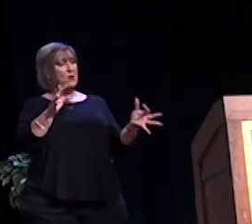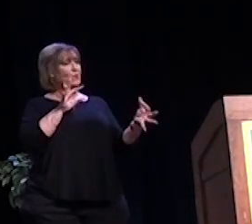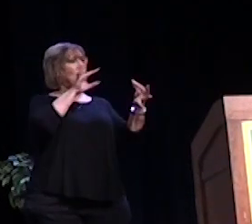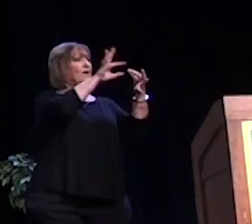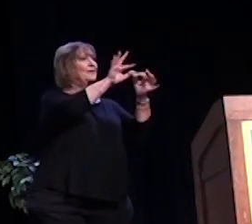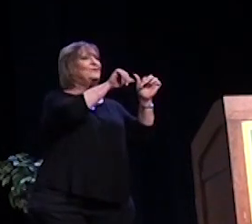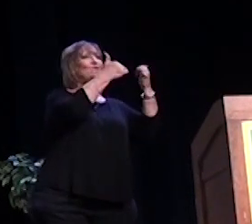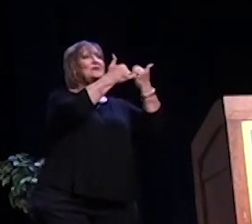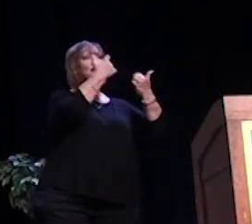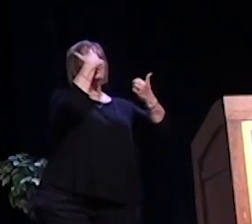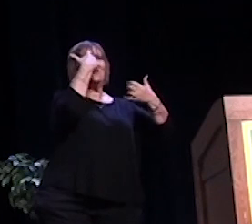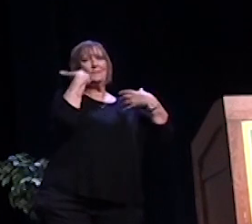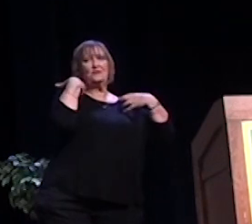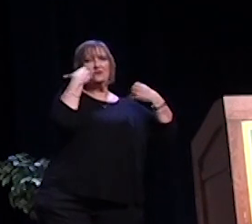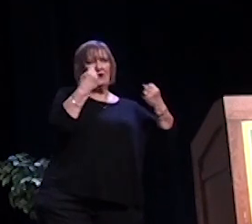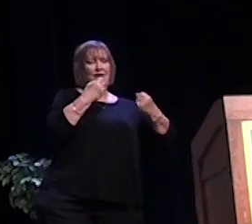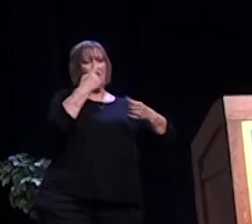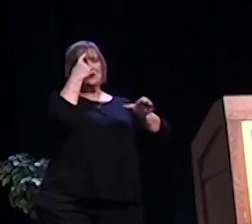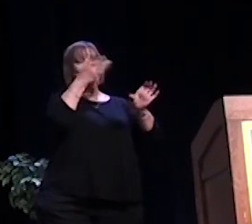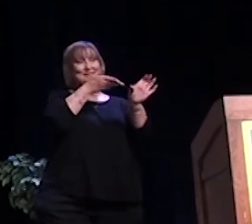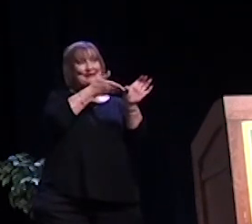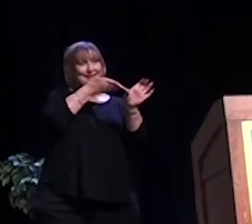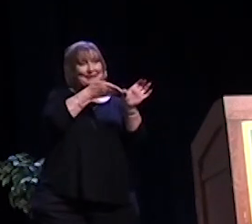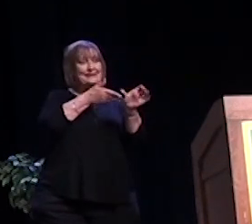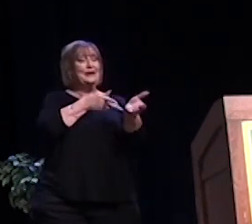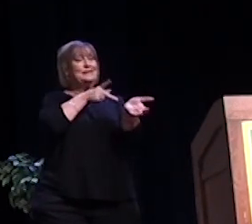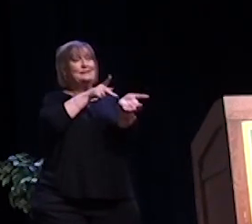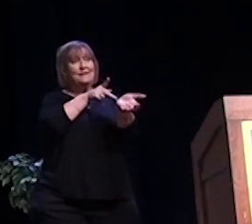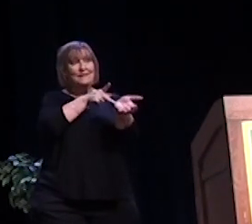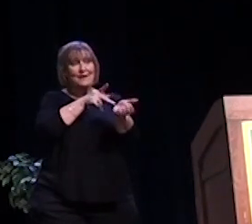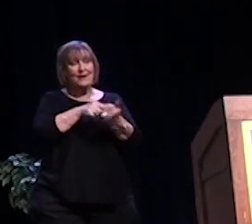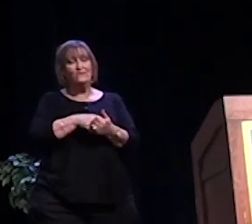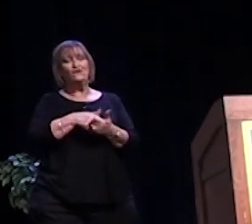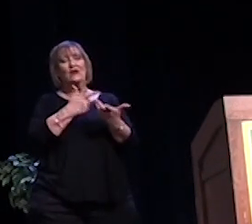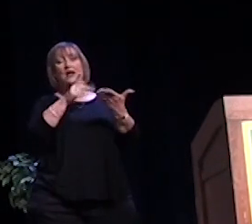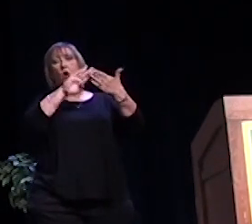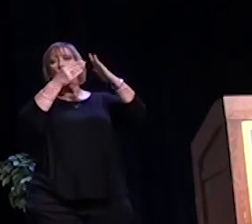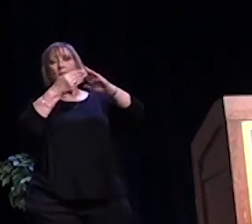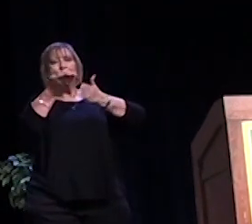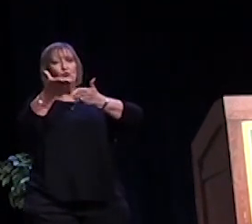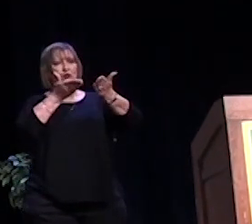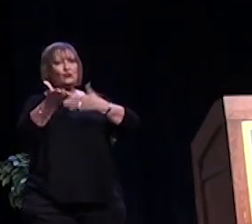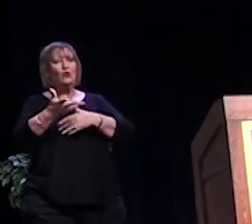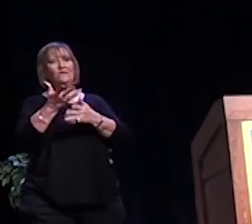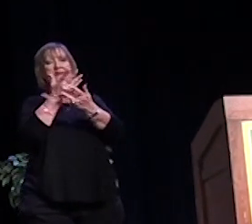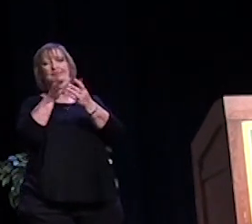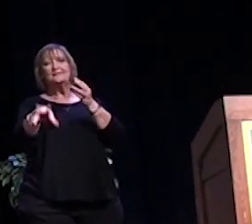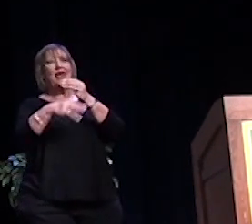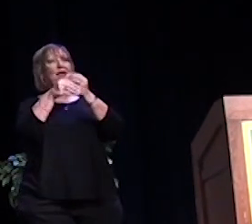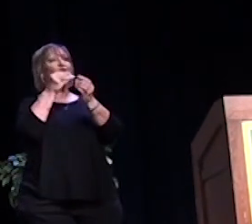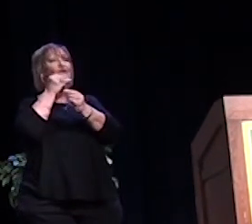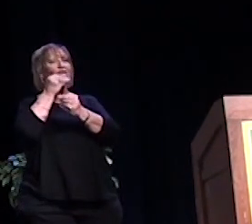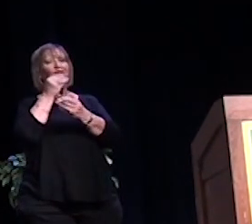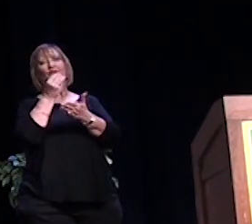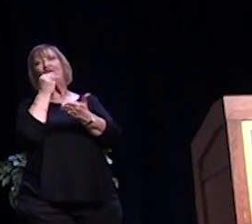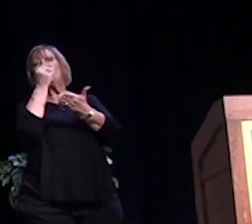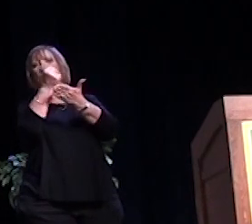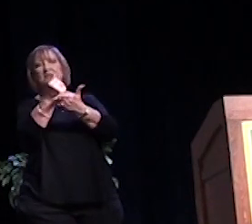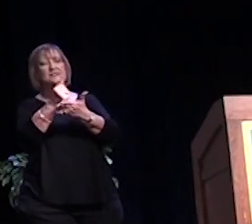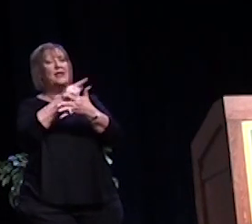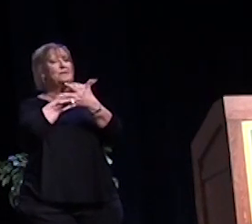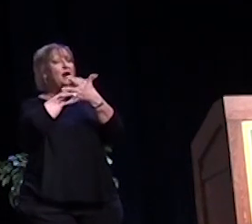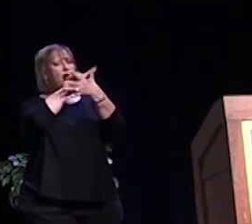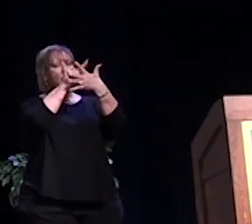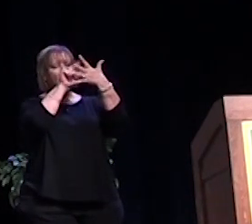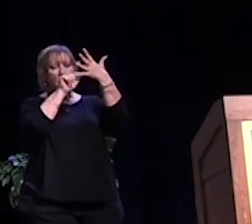care, psychiatric care, benefits in community, whether that's veterans benefits, food stamp benefits, you name it,